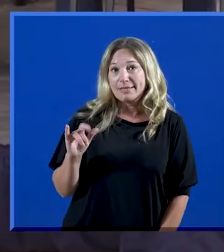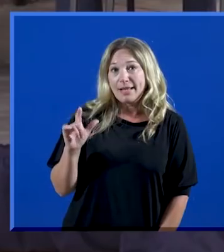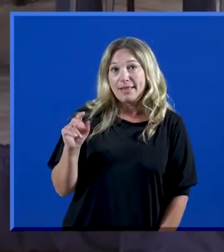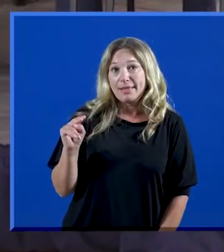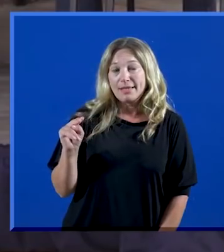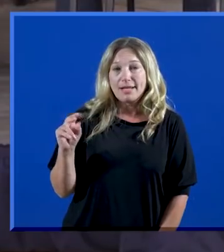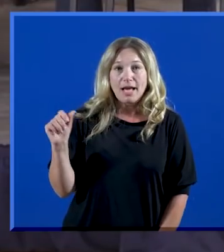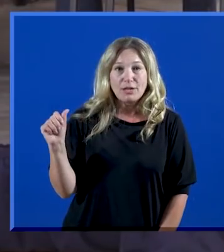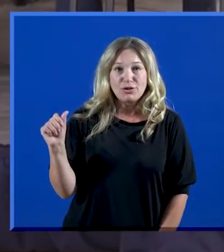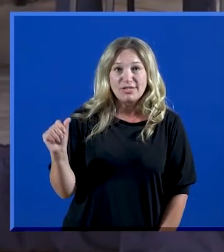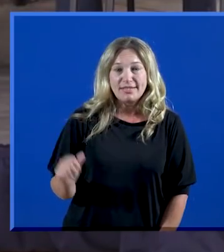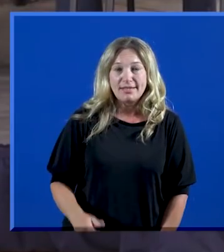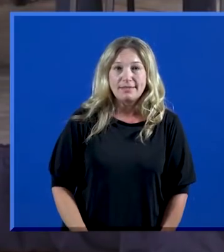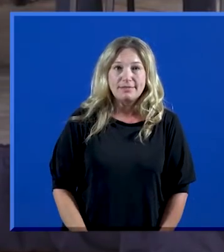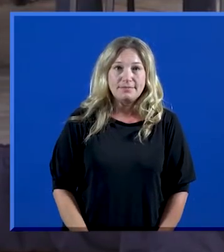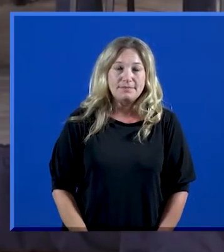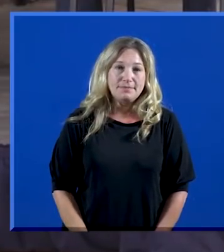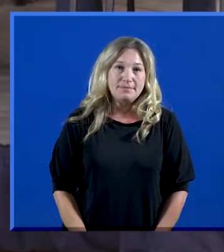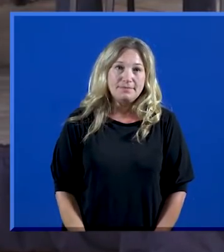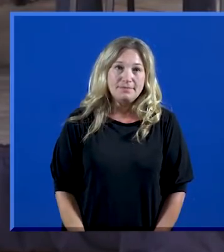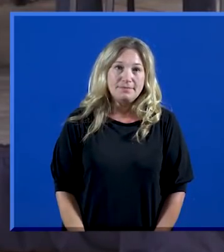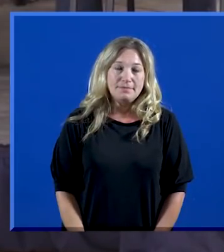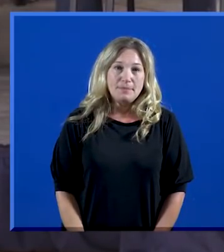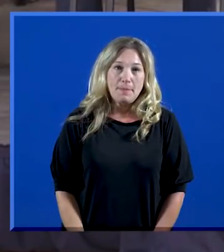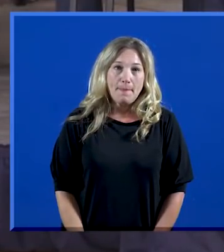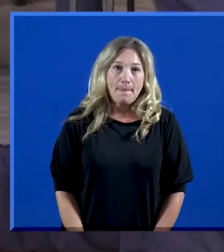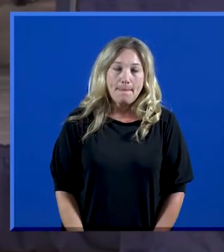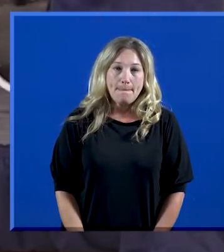Dylan Anderson.